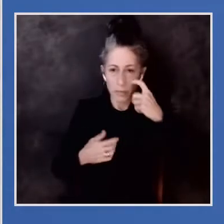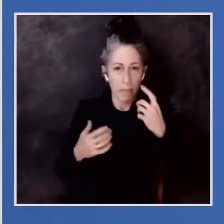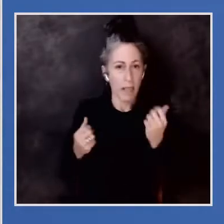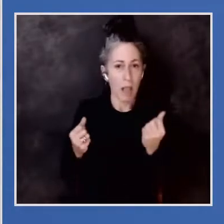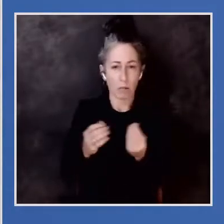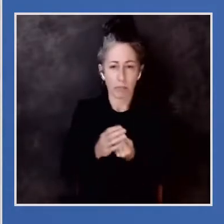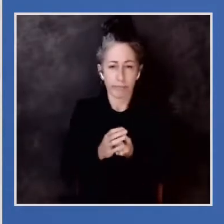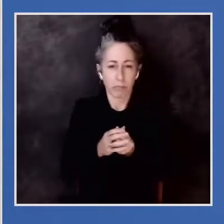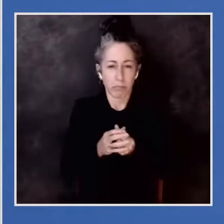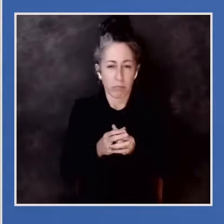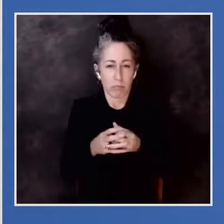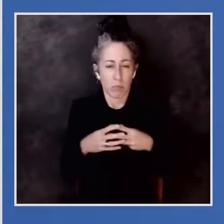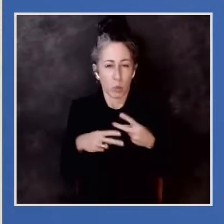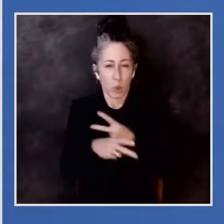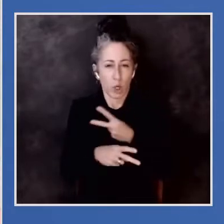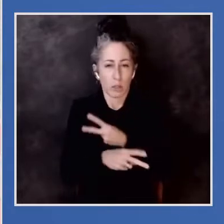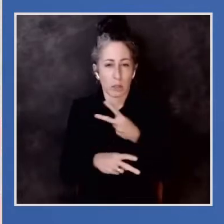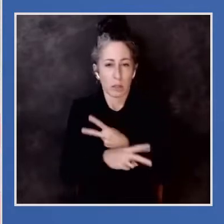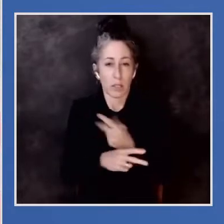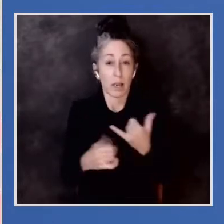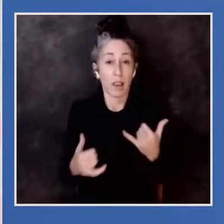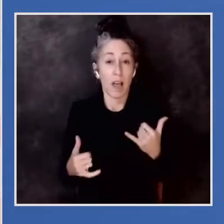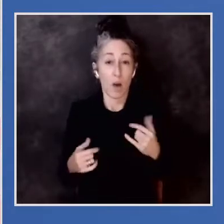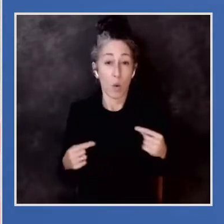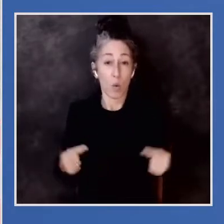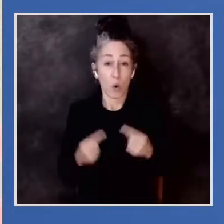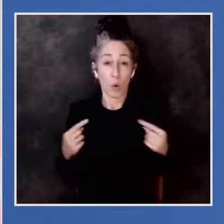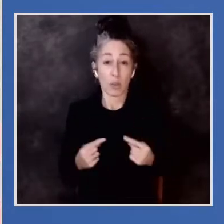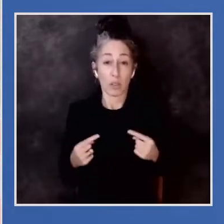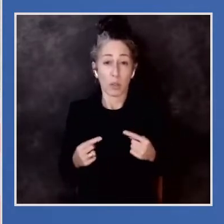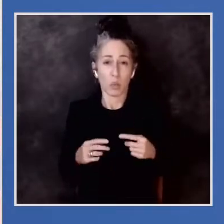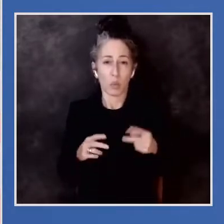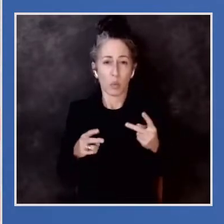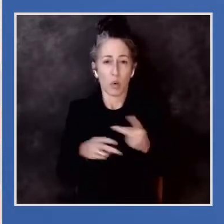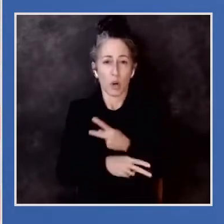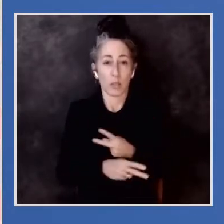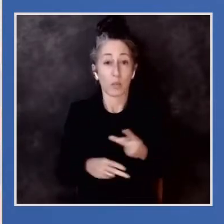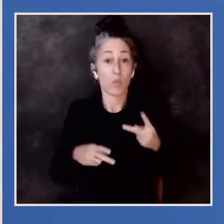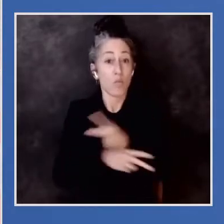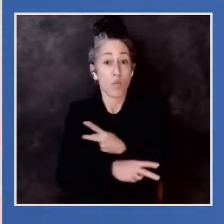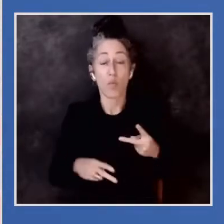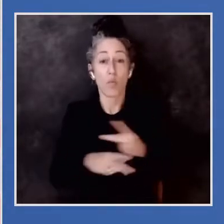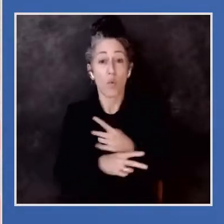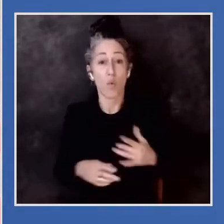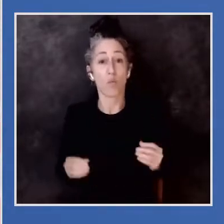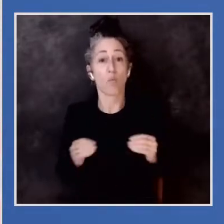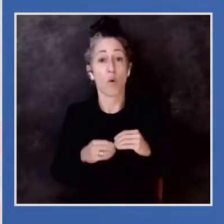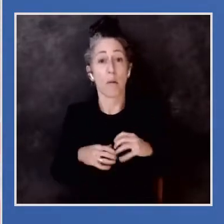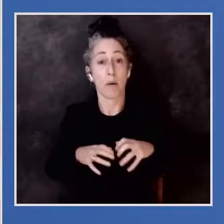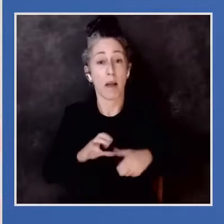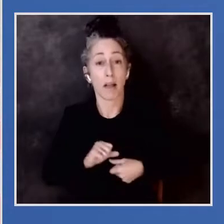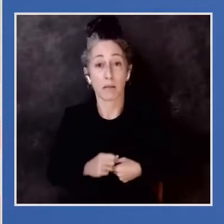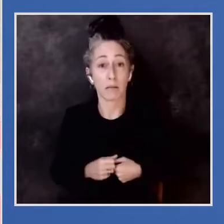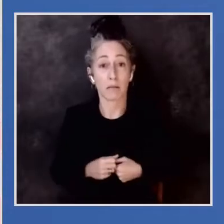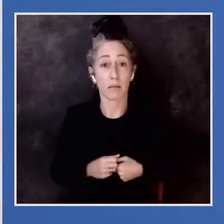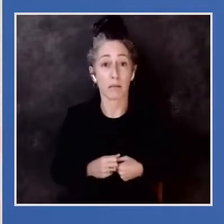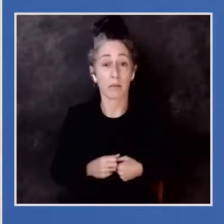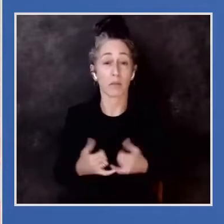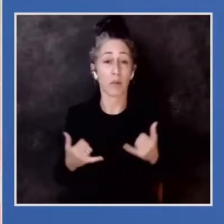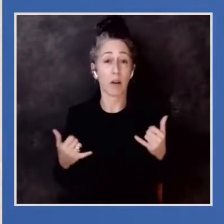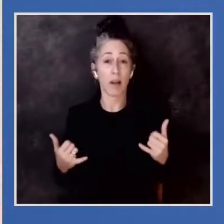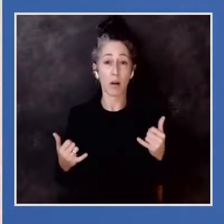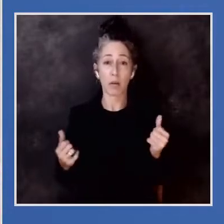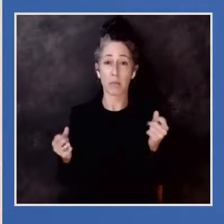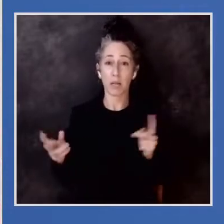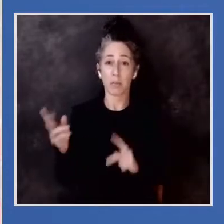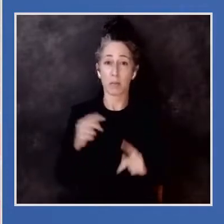wounds are getting deeper. And many wonder, has it gone too